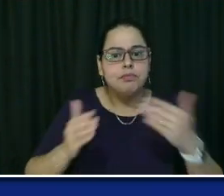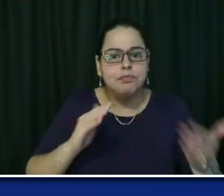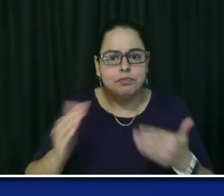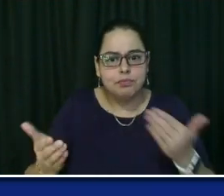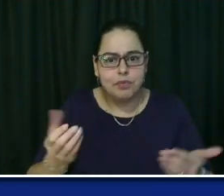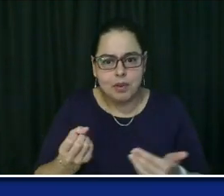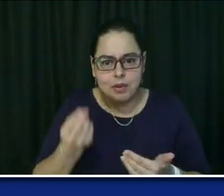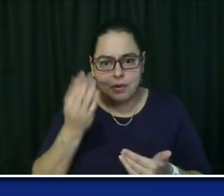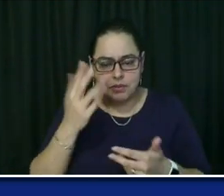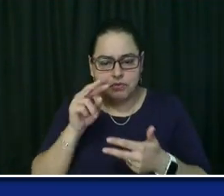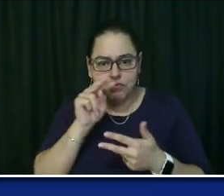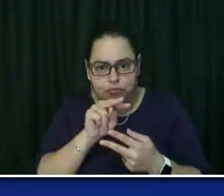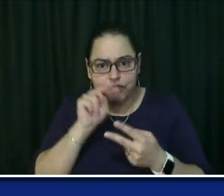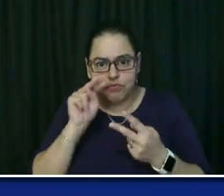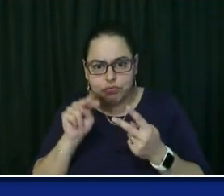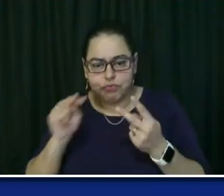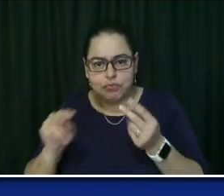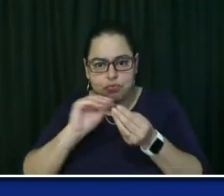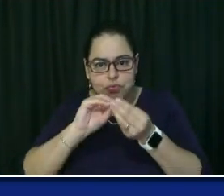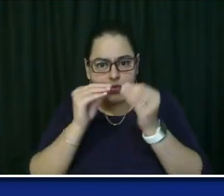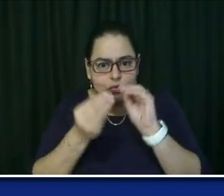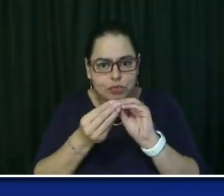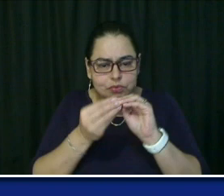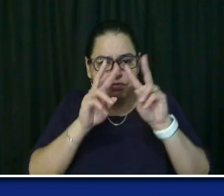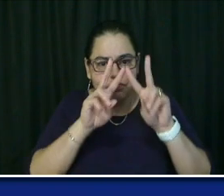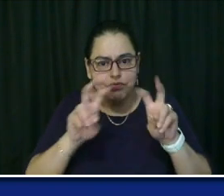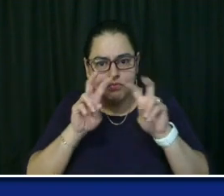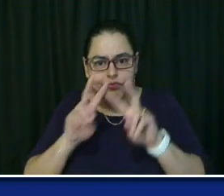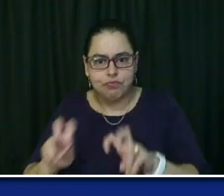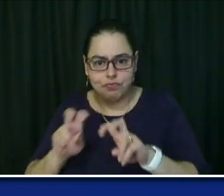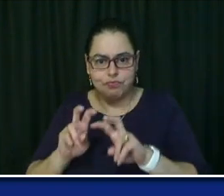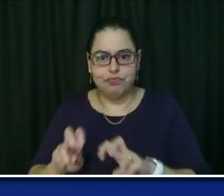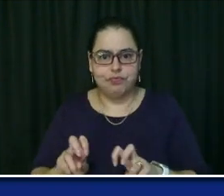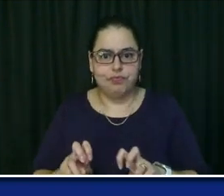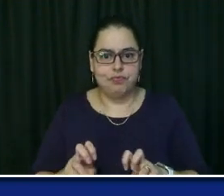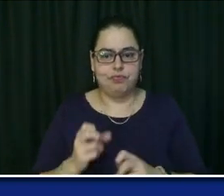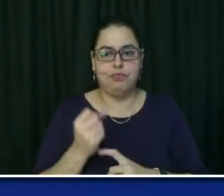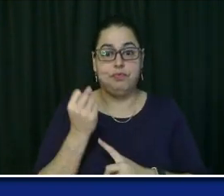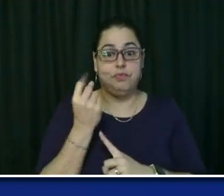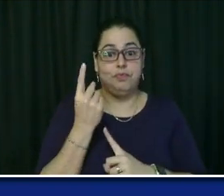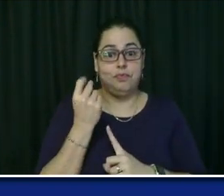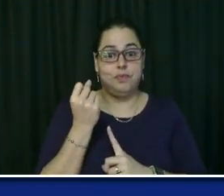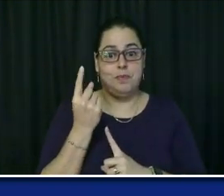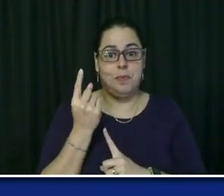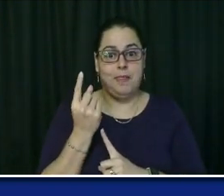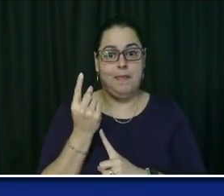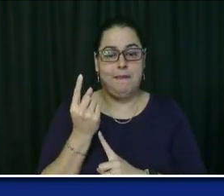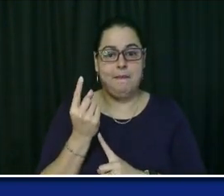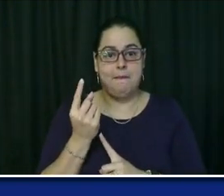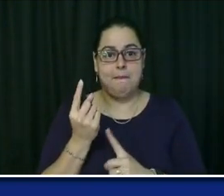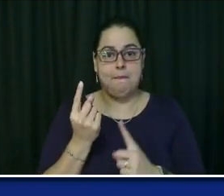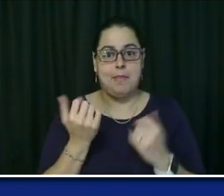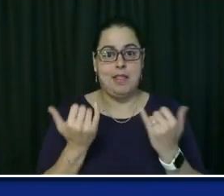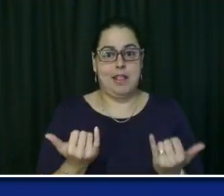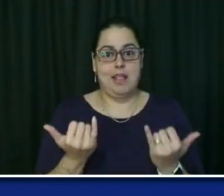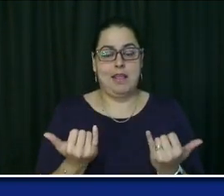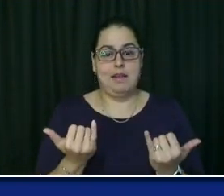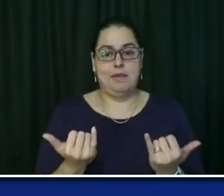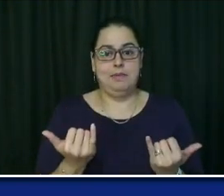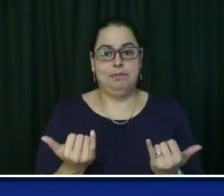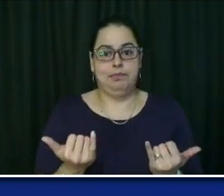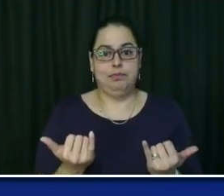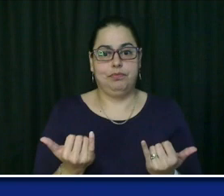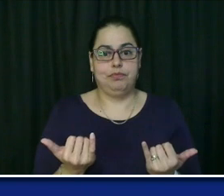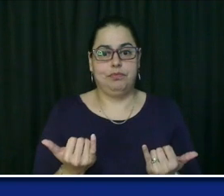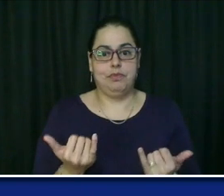cases, that represents a small fraction of the total number of people that have tested positive. We are now dealing with over